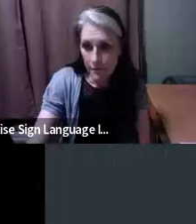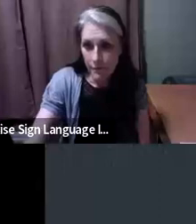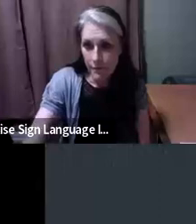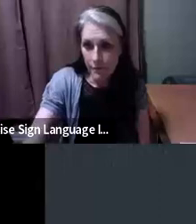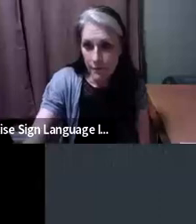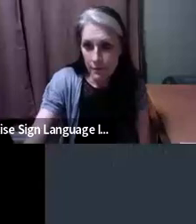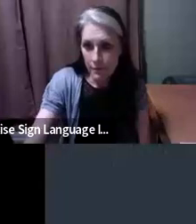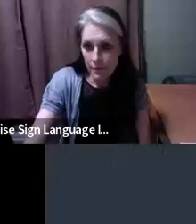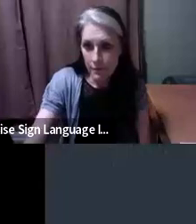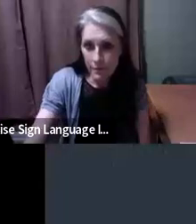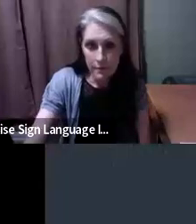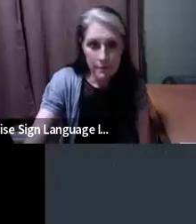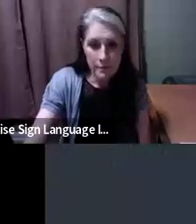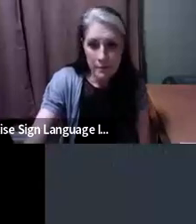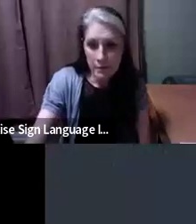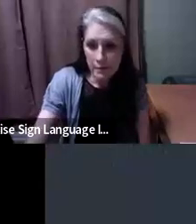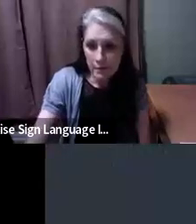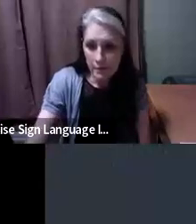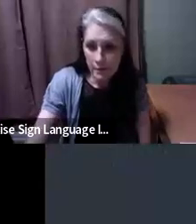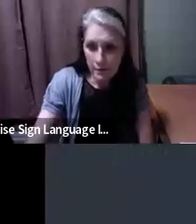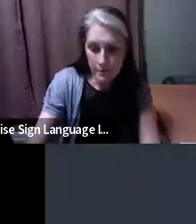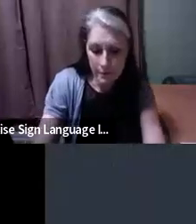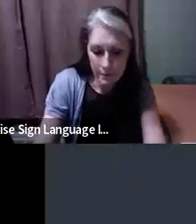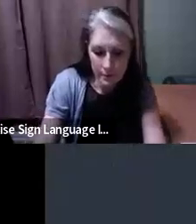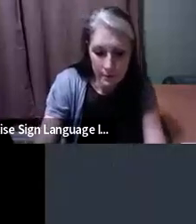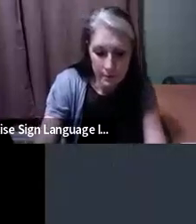You should not see any. Oh, you can't hear it. Okay.